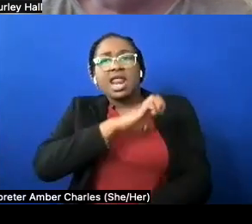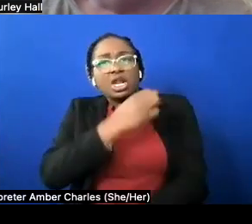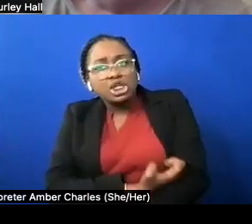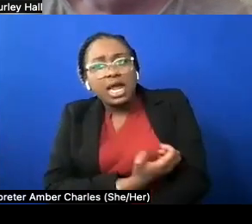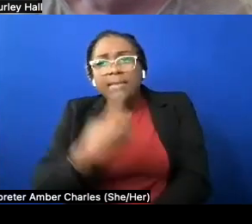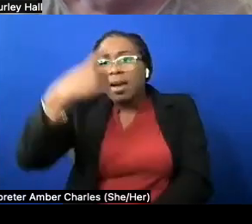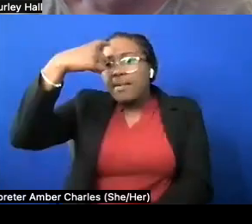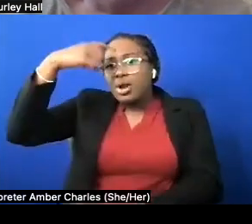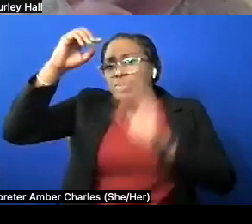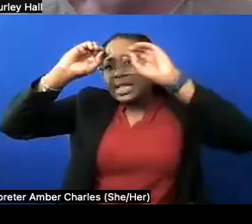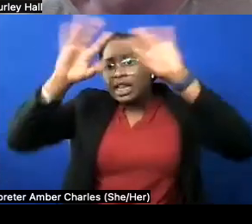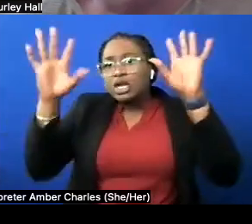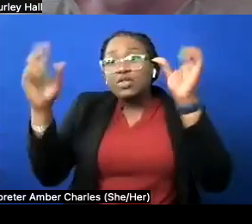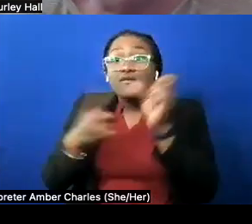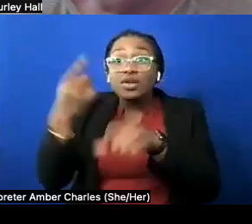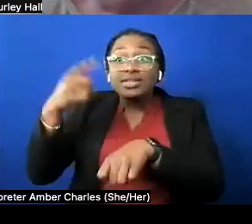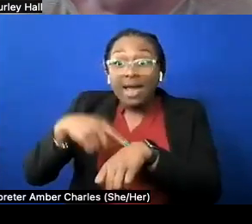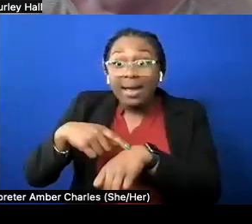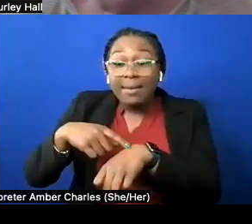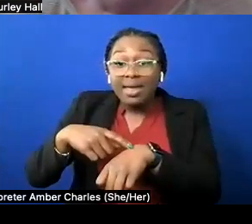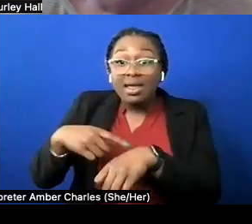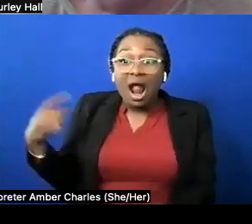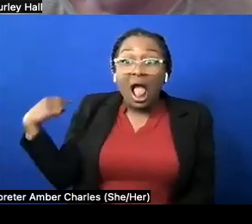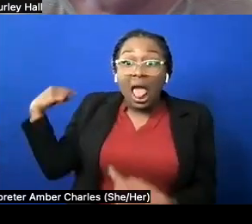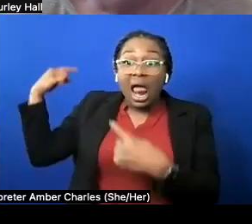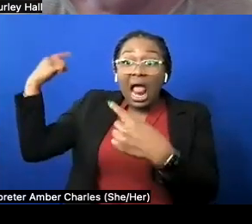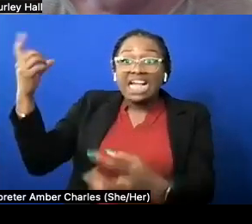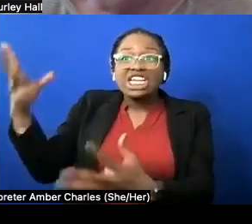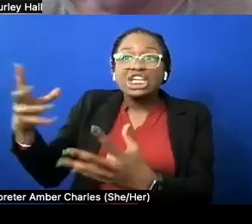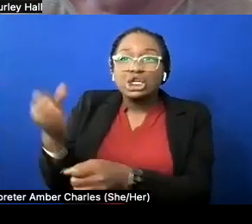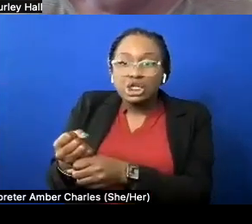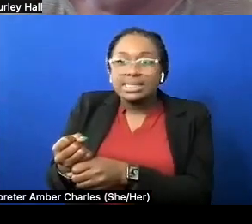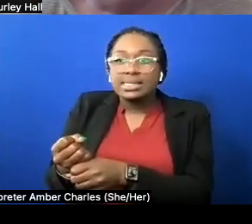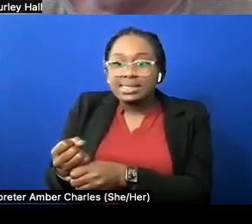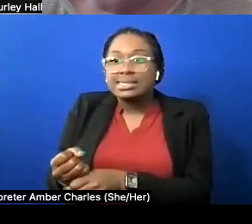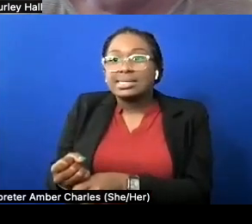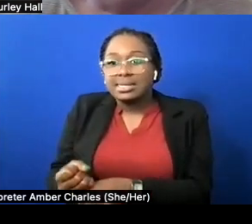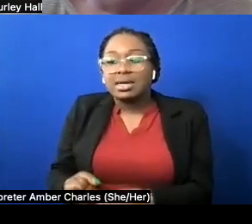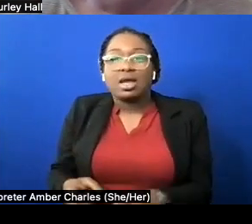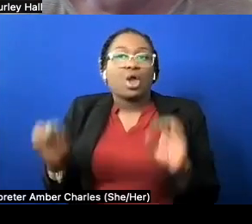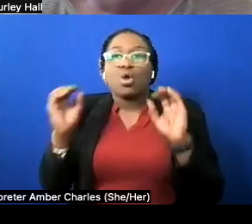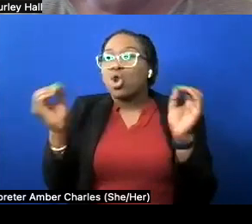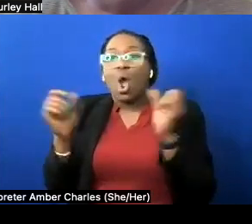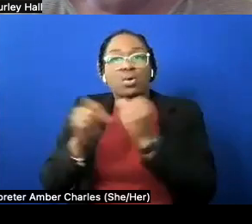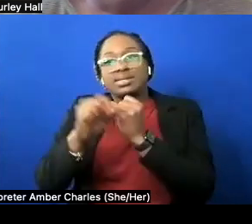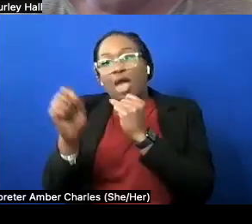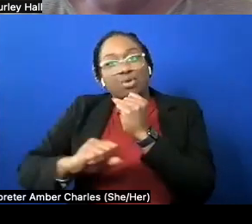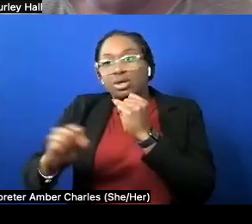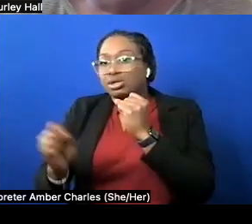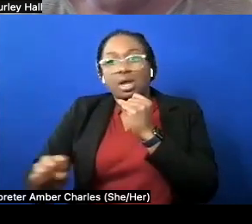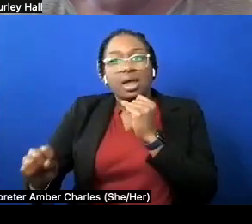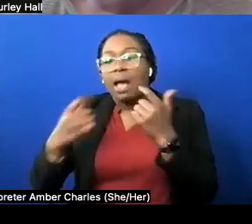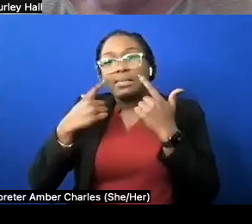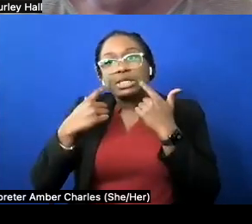clear for the first time, literally in years. No exaggeration. I'm tearing up